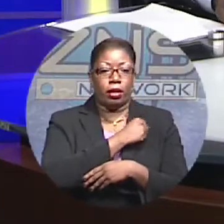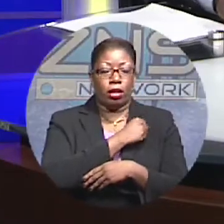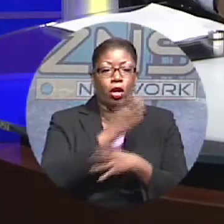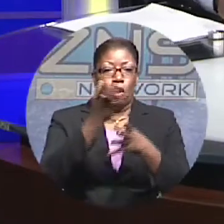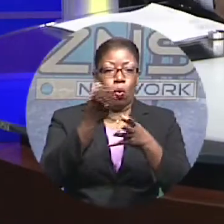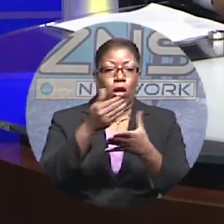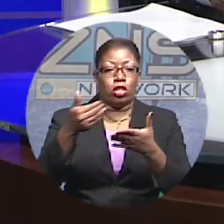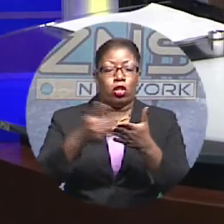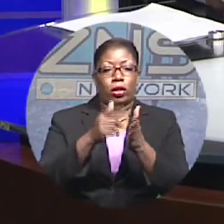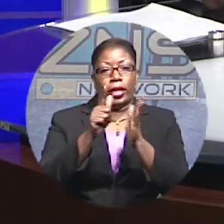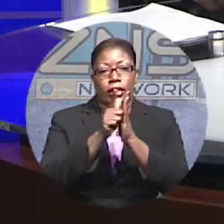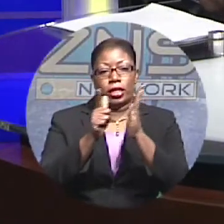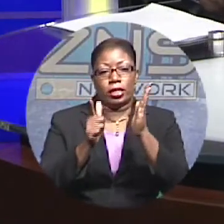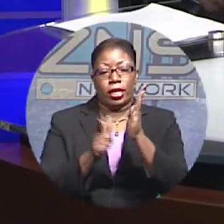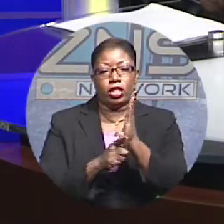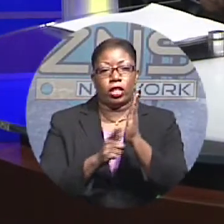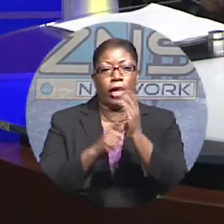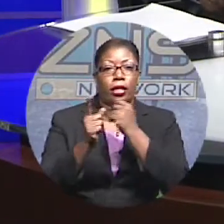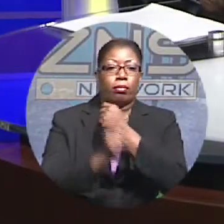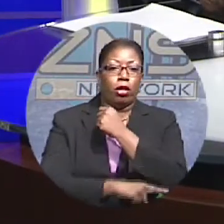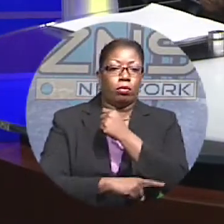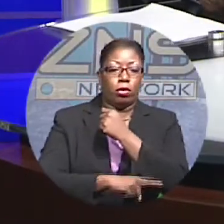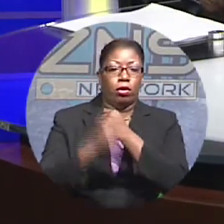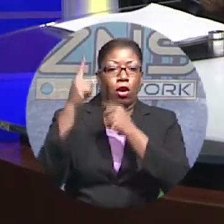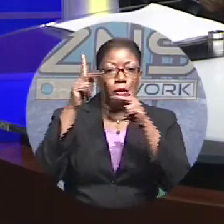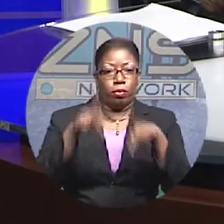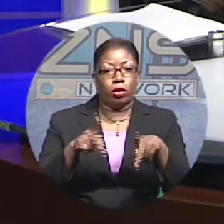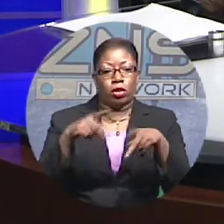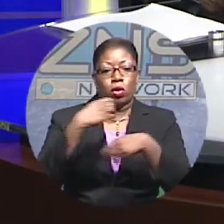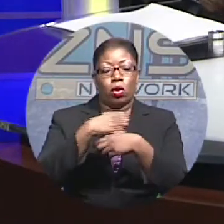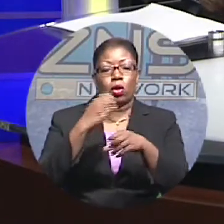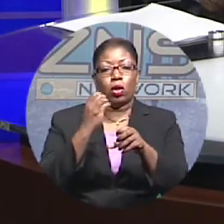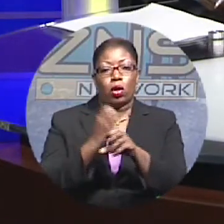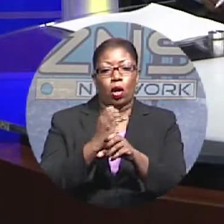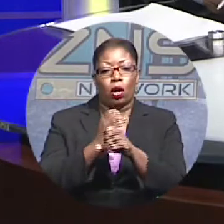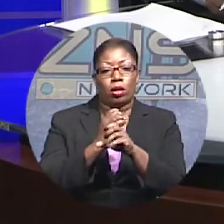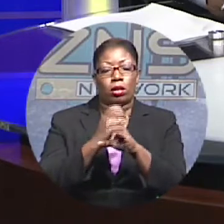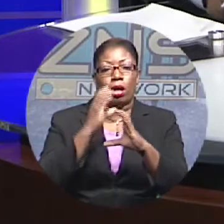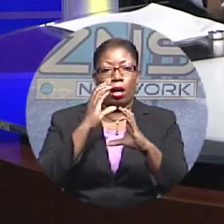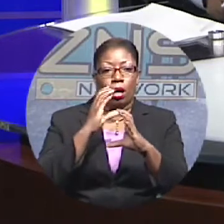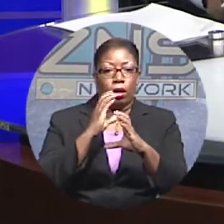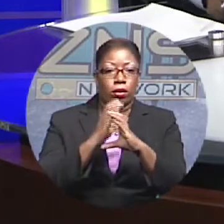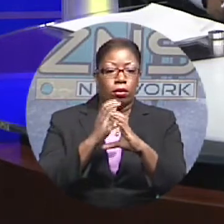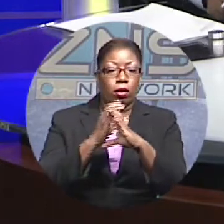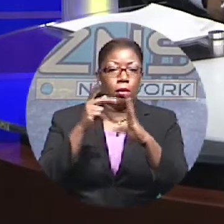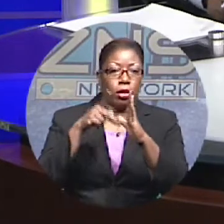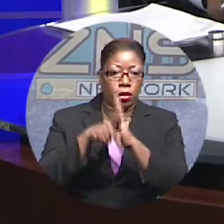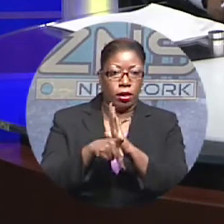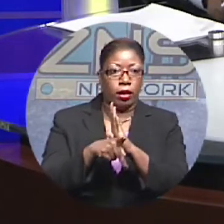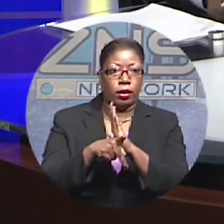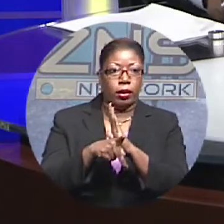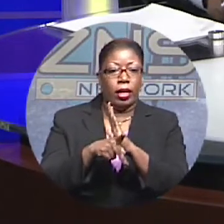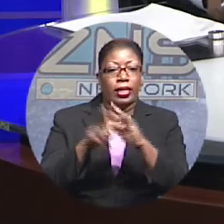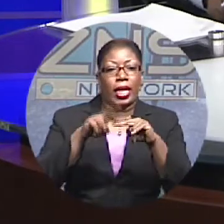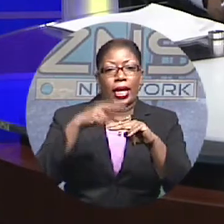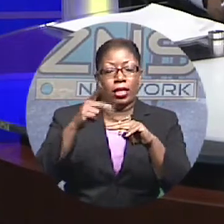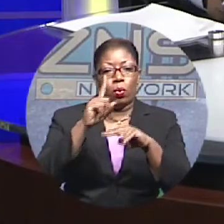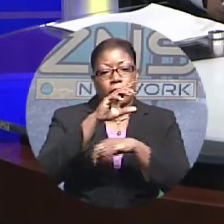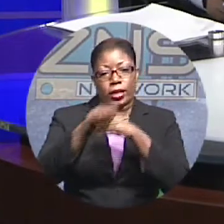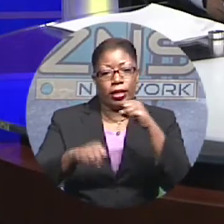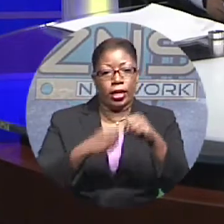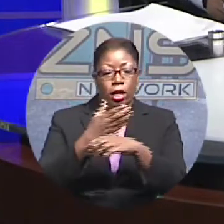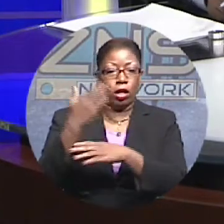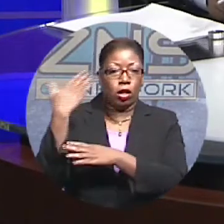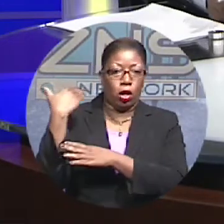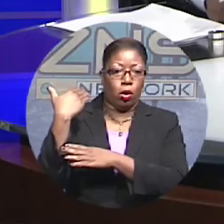new legislation and penalties for persons who cause vehicular homicides. Smith lost her father a little less than a year ago to what she calls